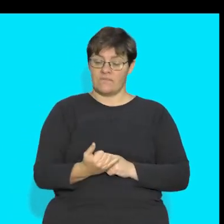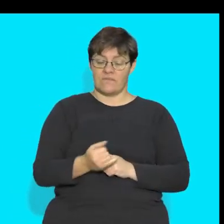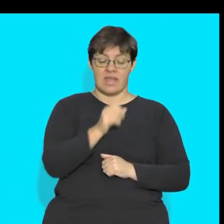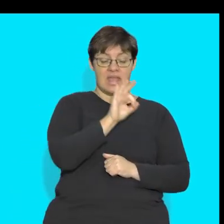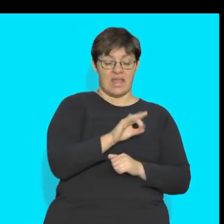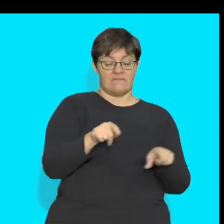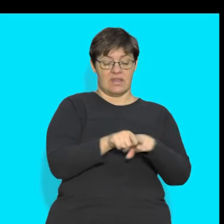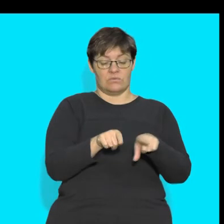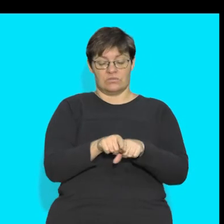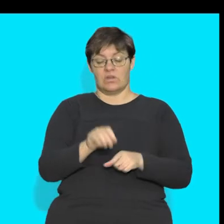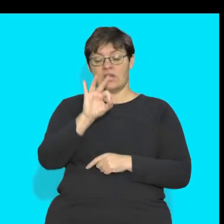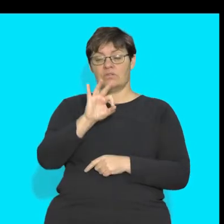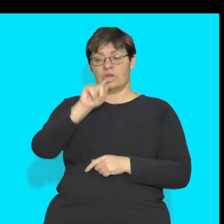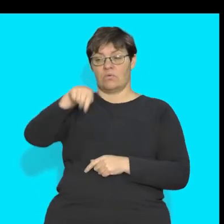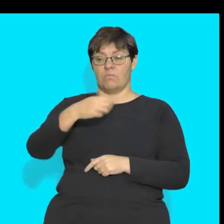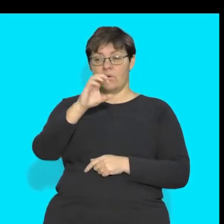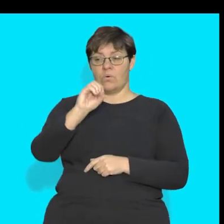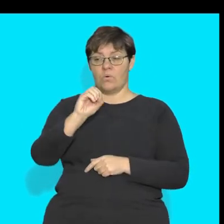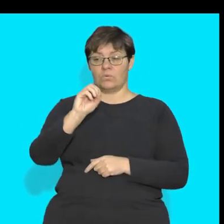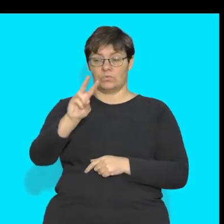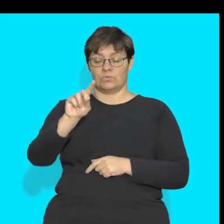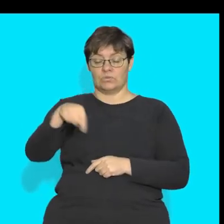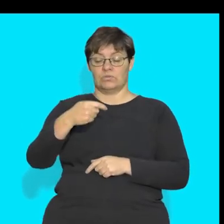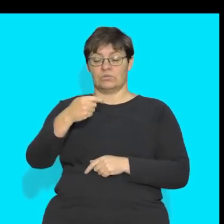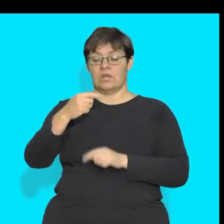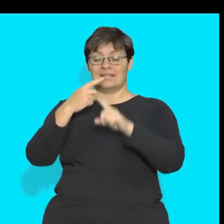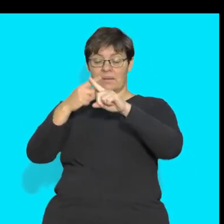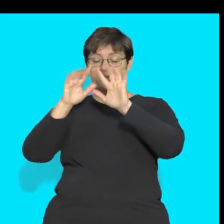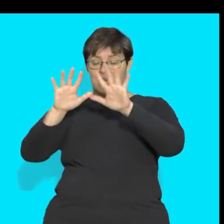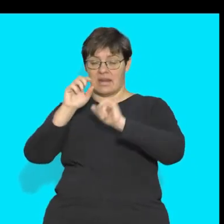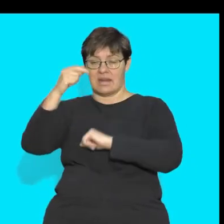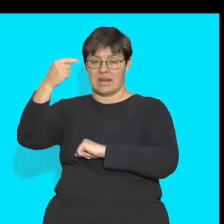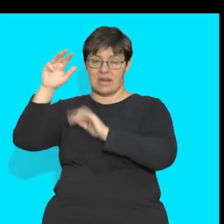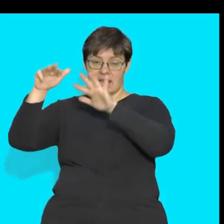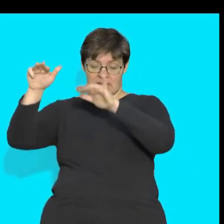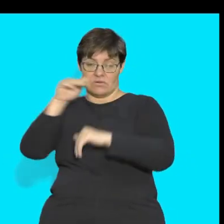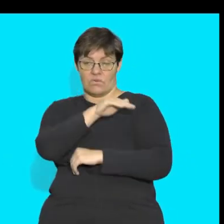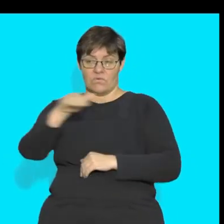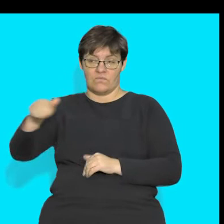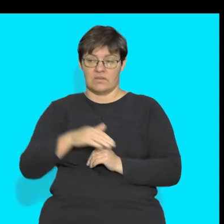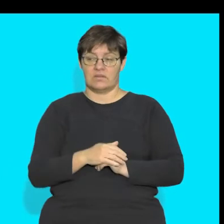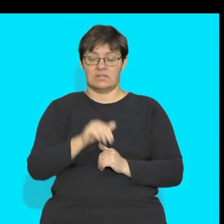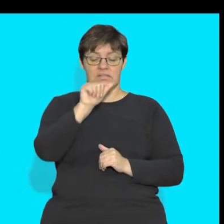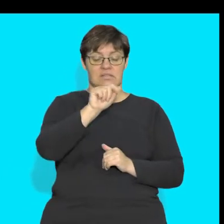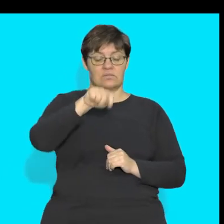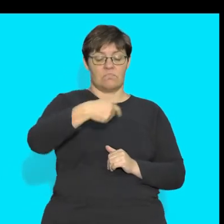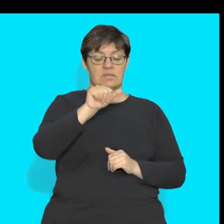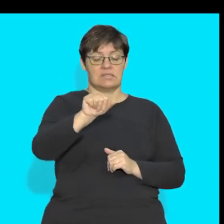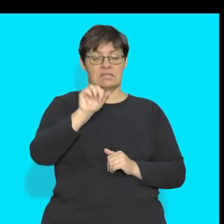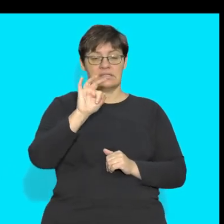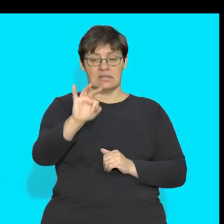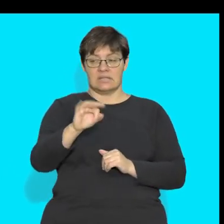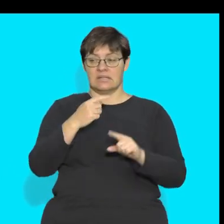have 3,02 times 10 to the minus 19 divided